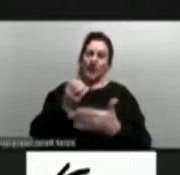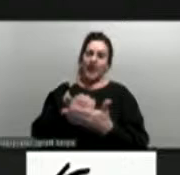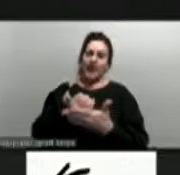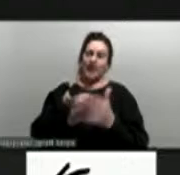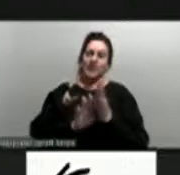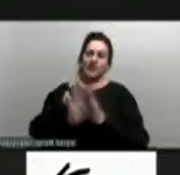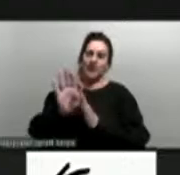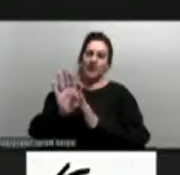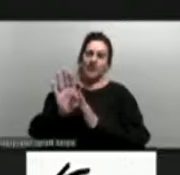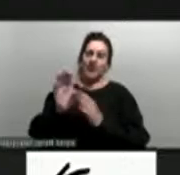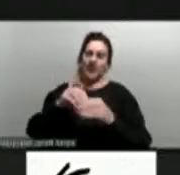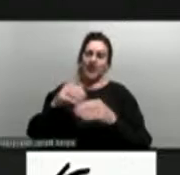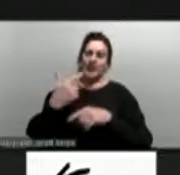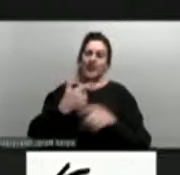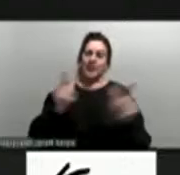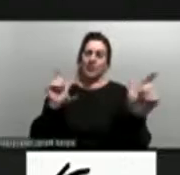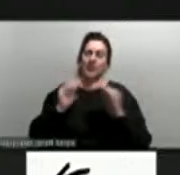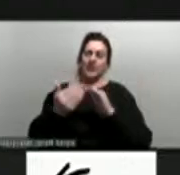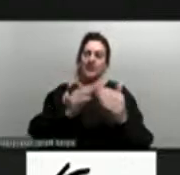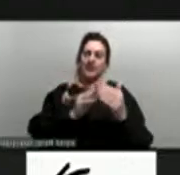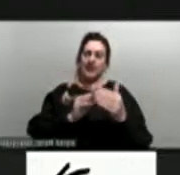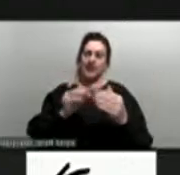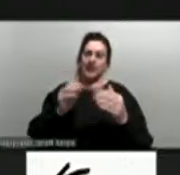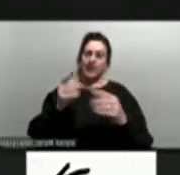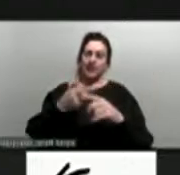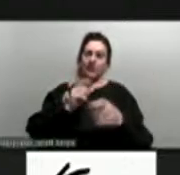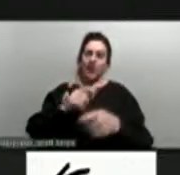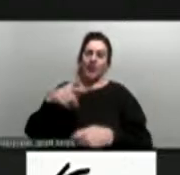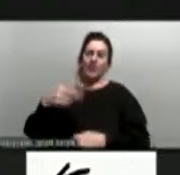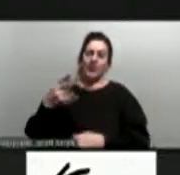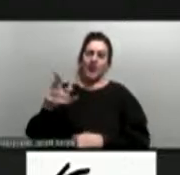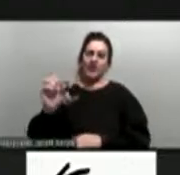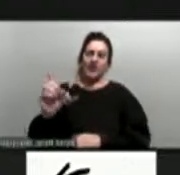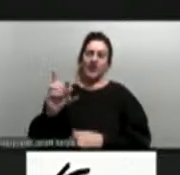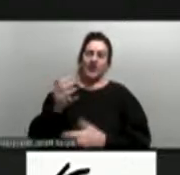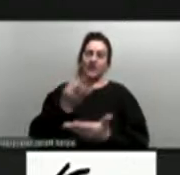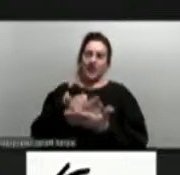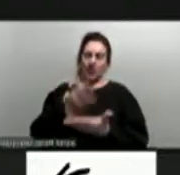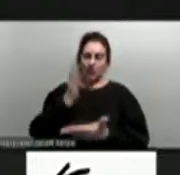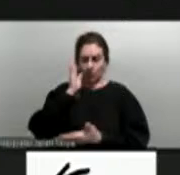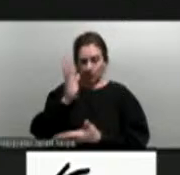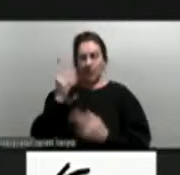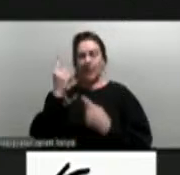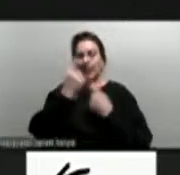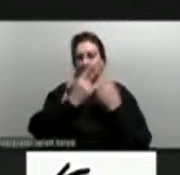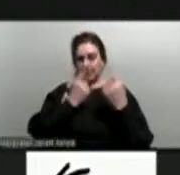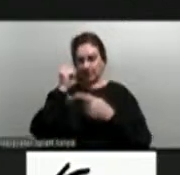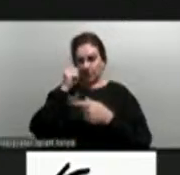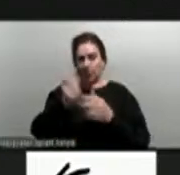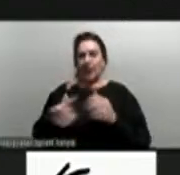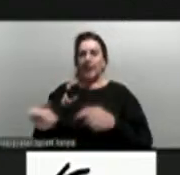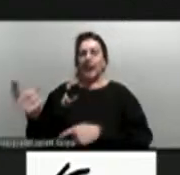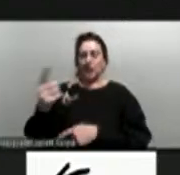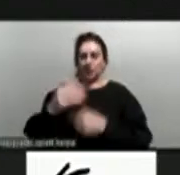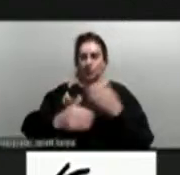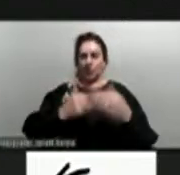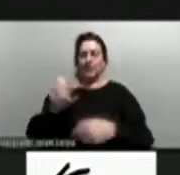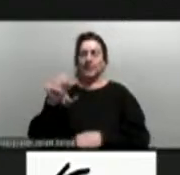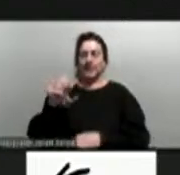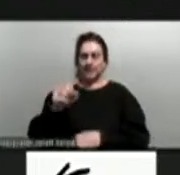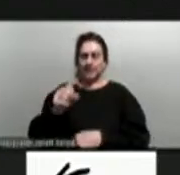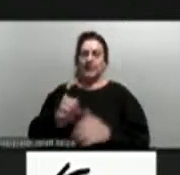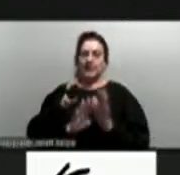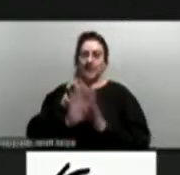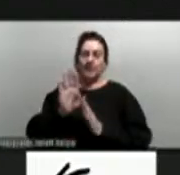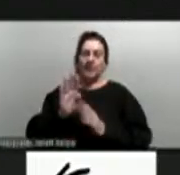and PhD funding will be considered for next year's budget development process. The